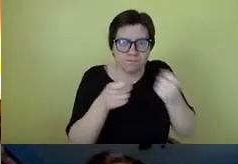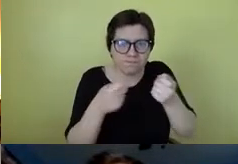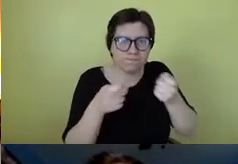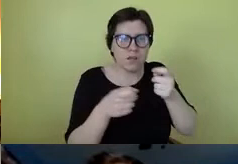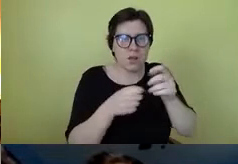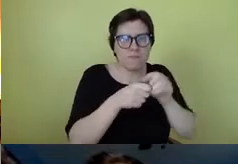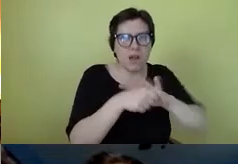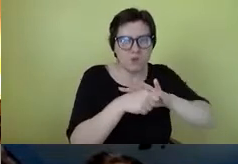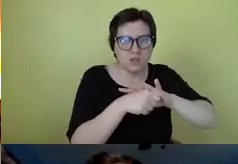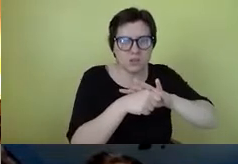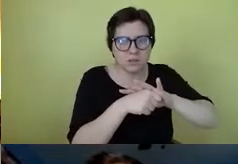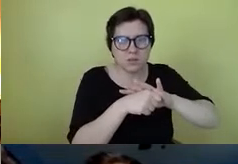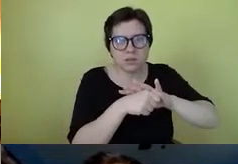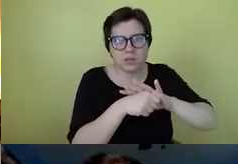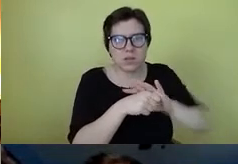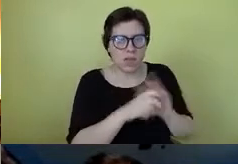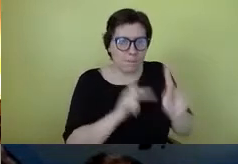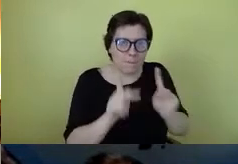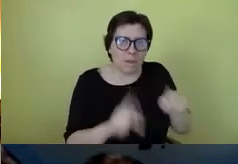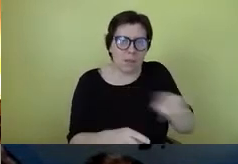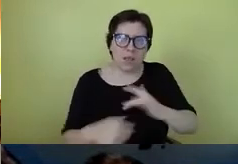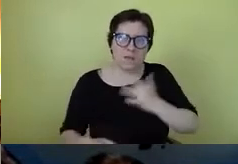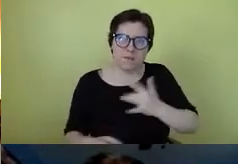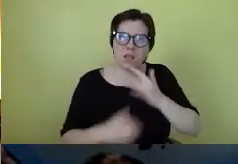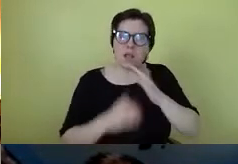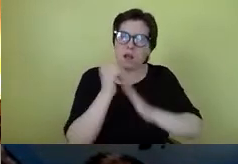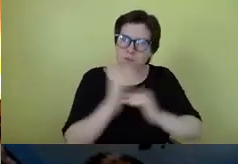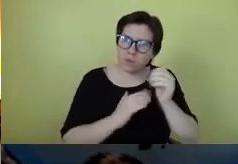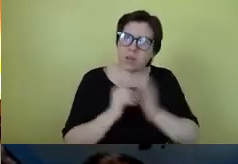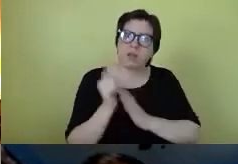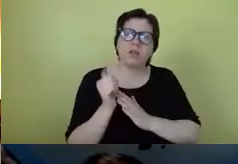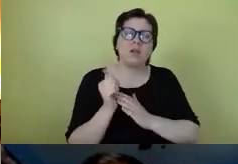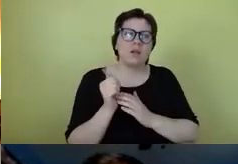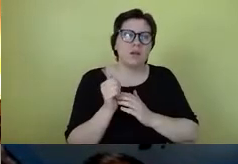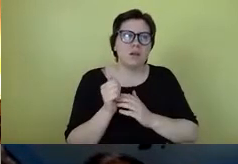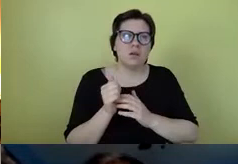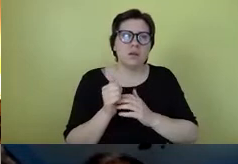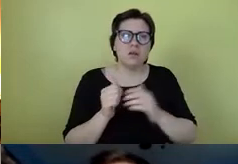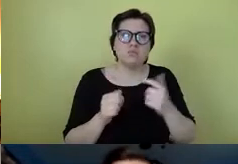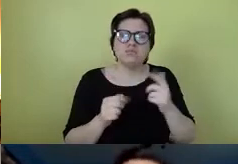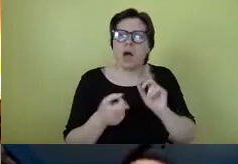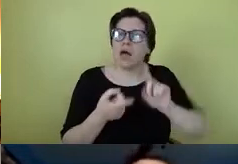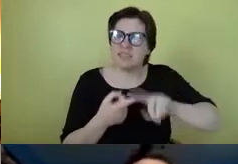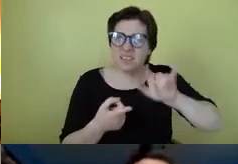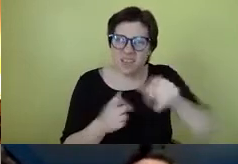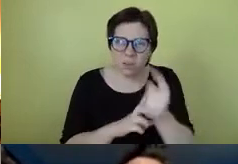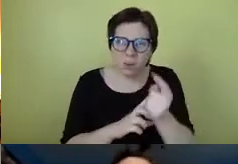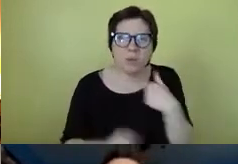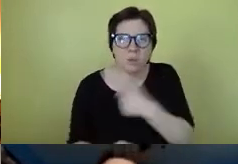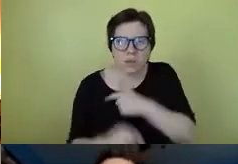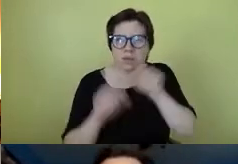Until people feel comfortable, and until we can